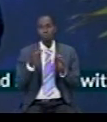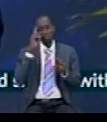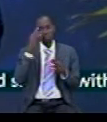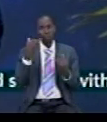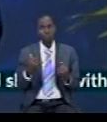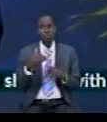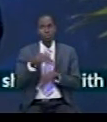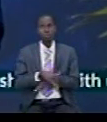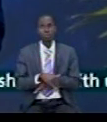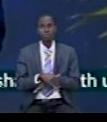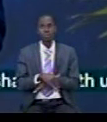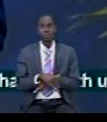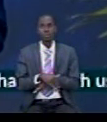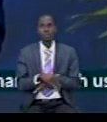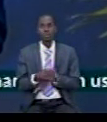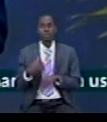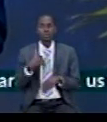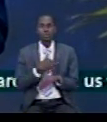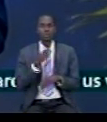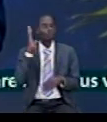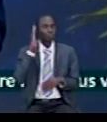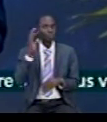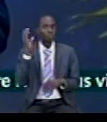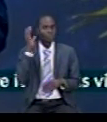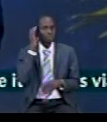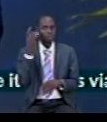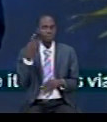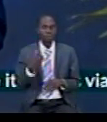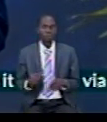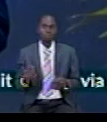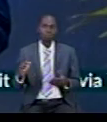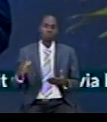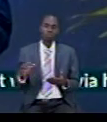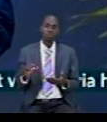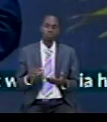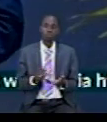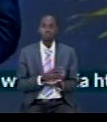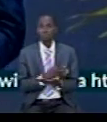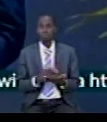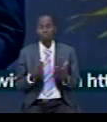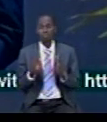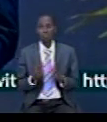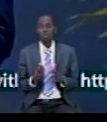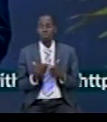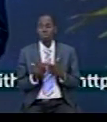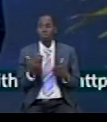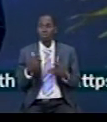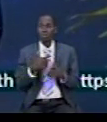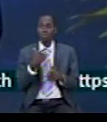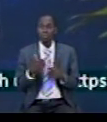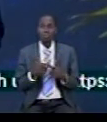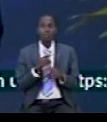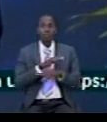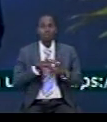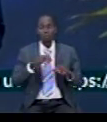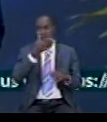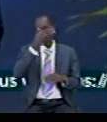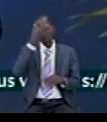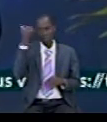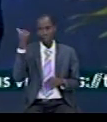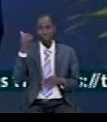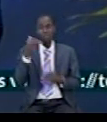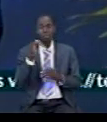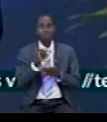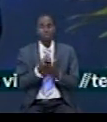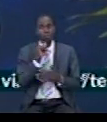we are going to listen to the orchestra, then we round up. But then, before then, don't forget,